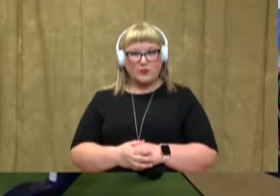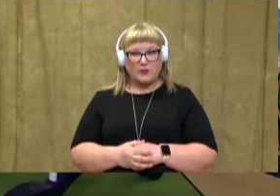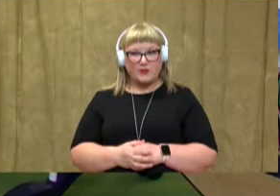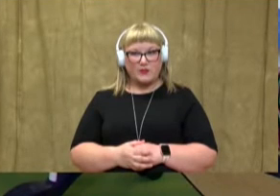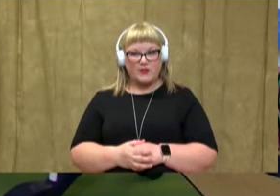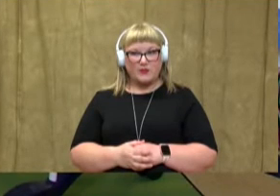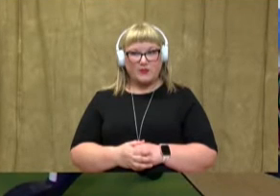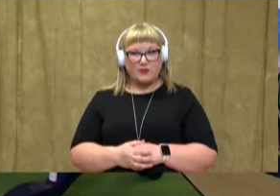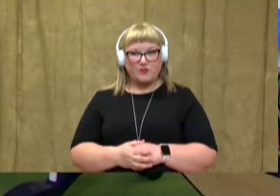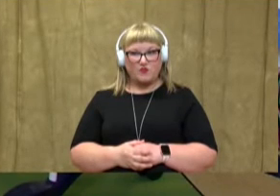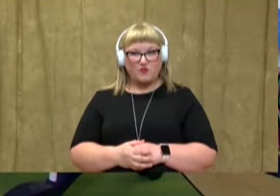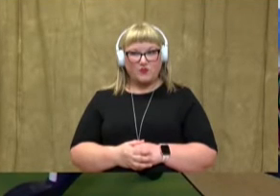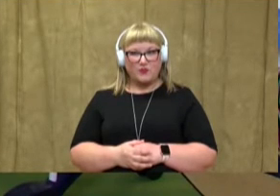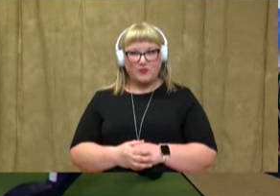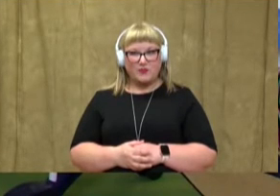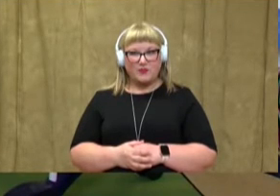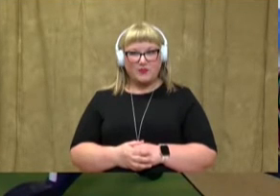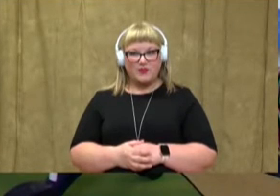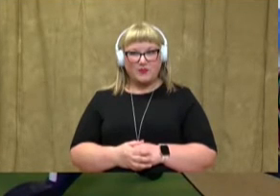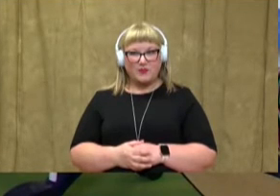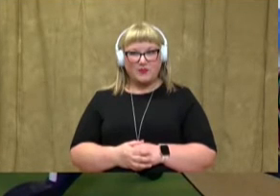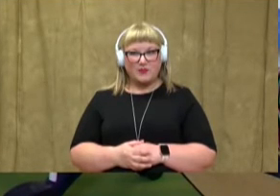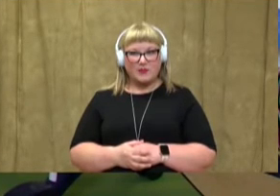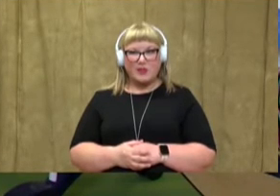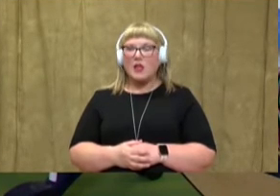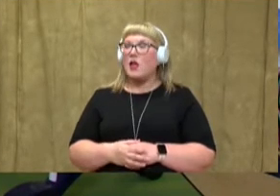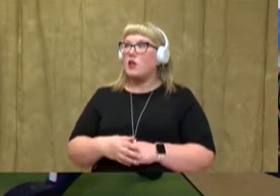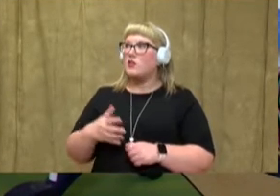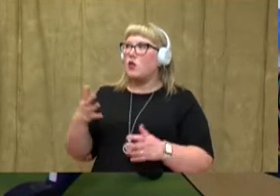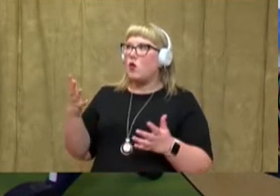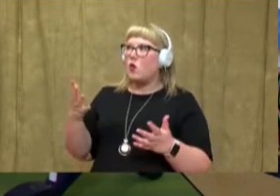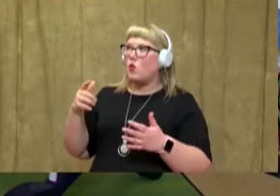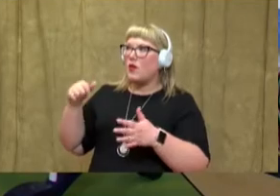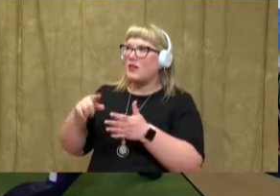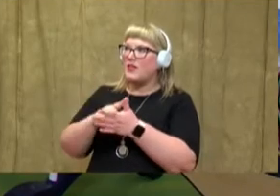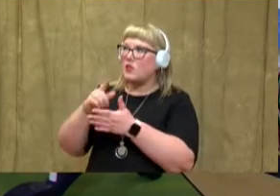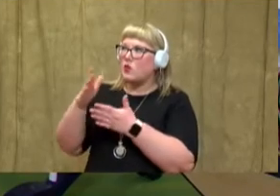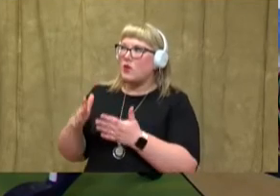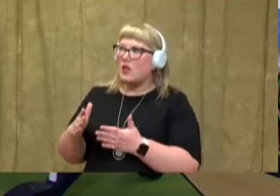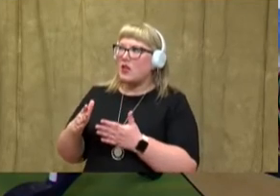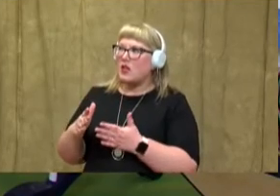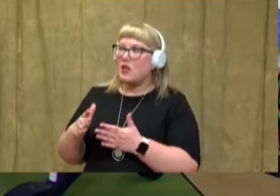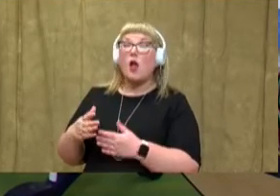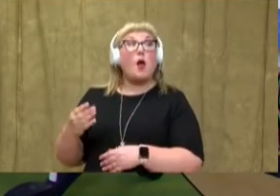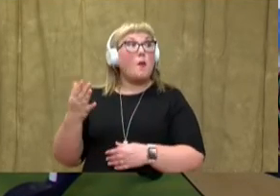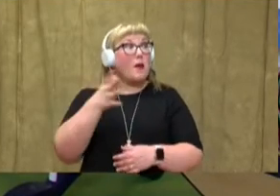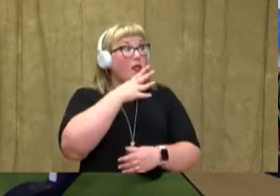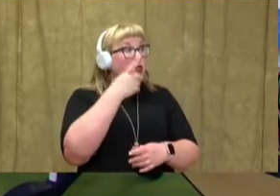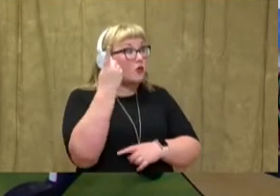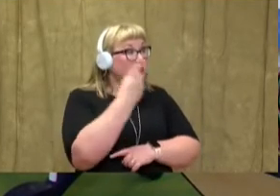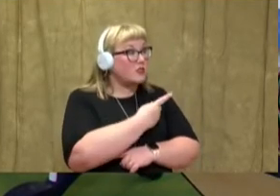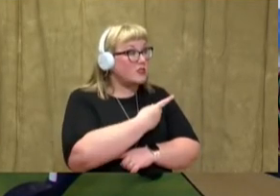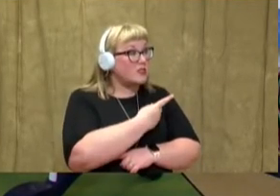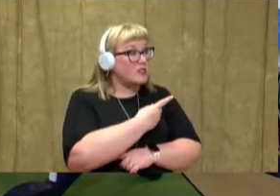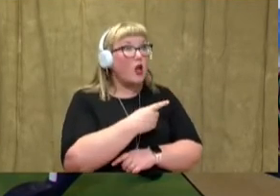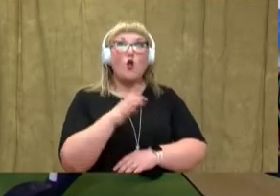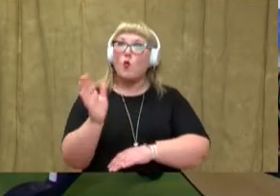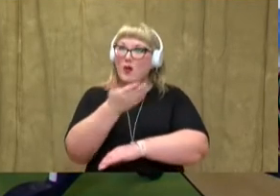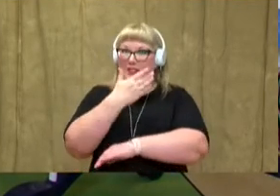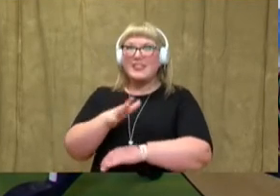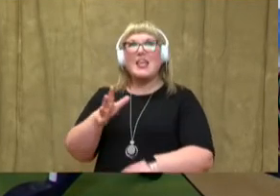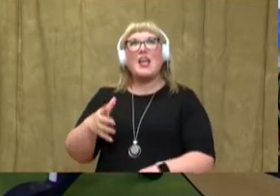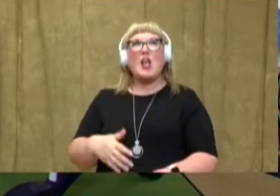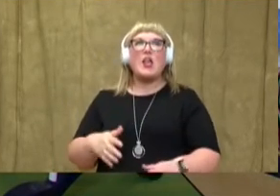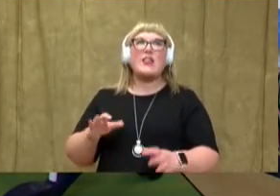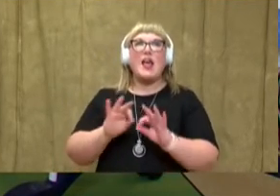Think about Mother's Day. Oh, Mother's Day. Mi familia. Ah, mi familia. I